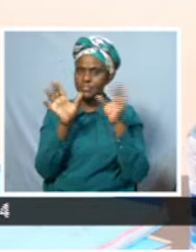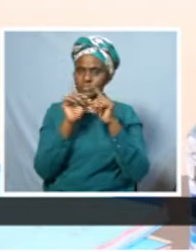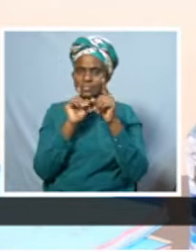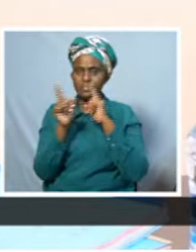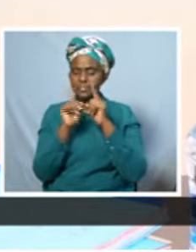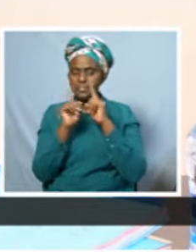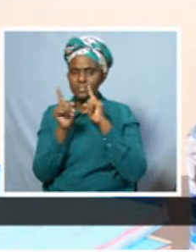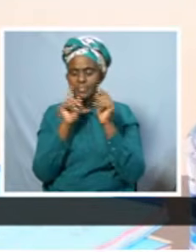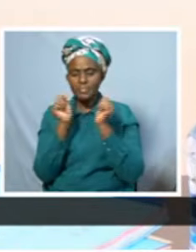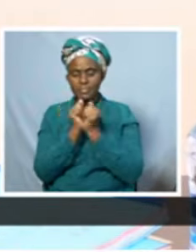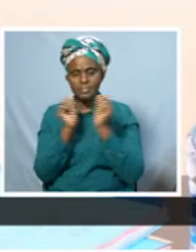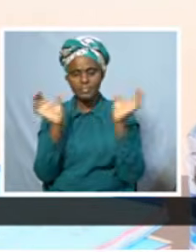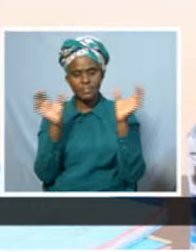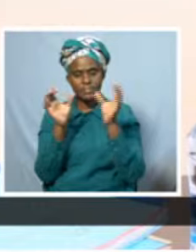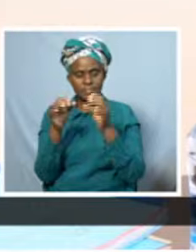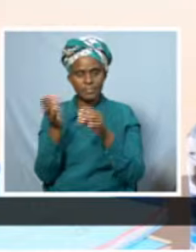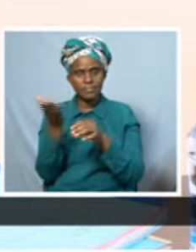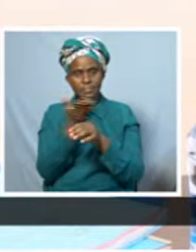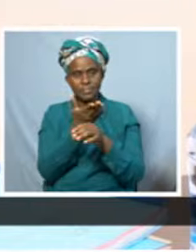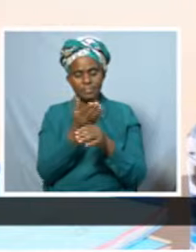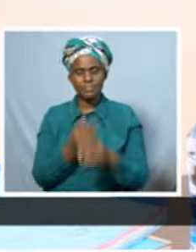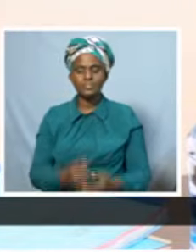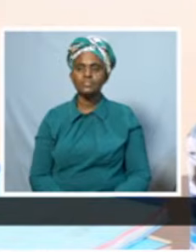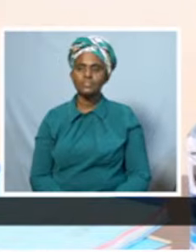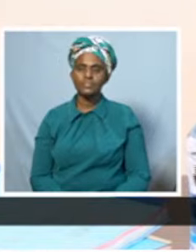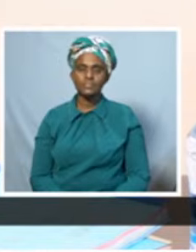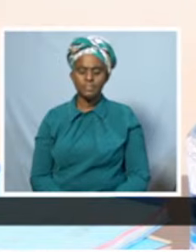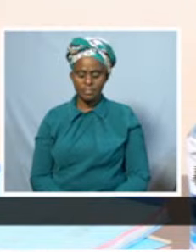interaction with our council.